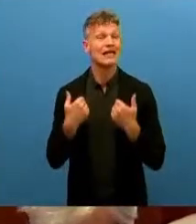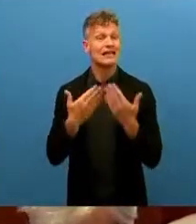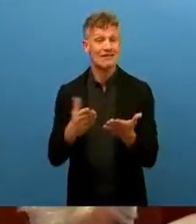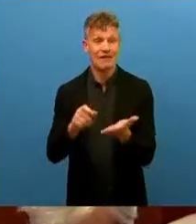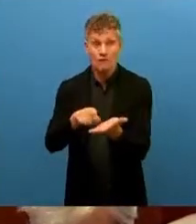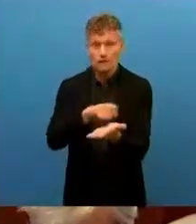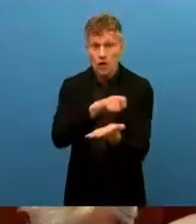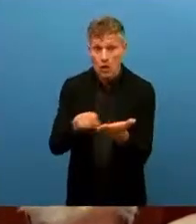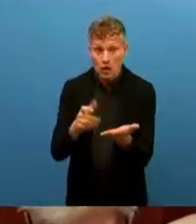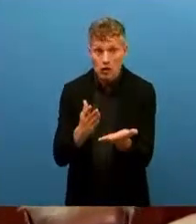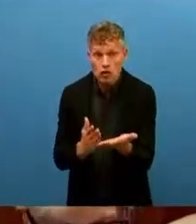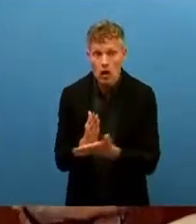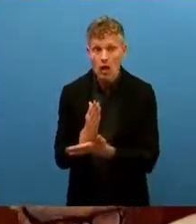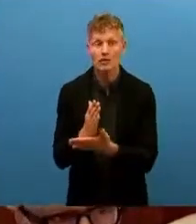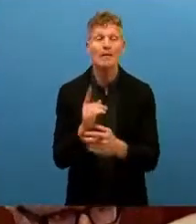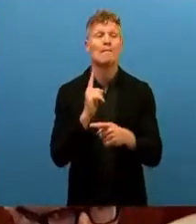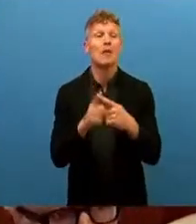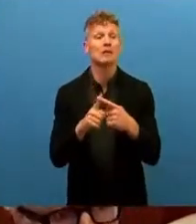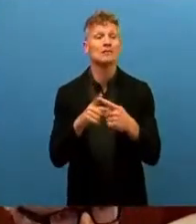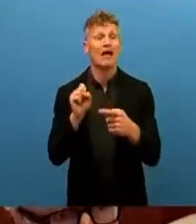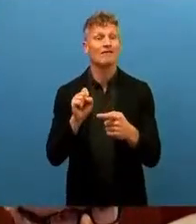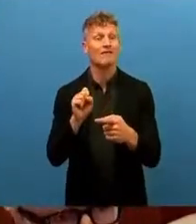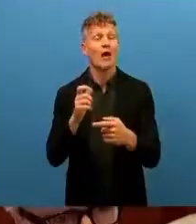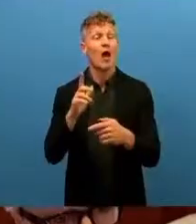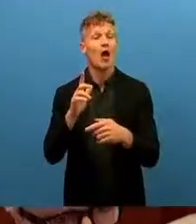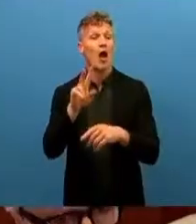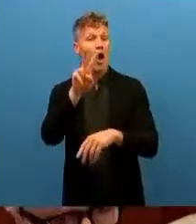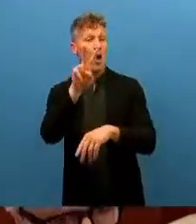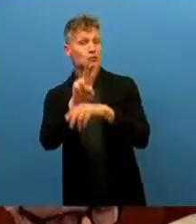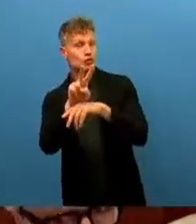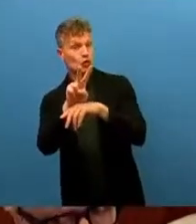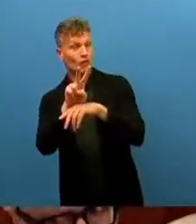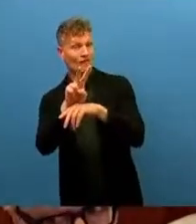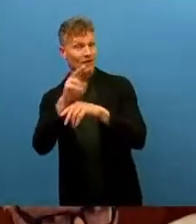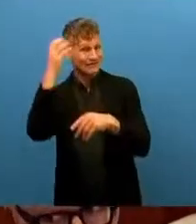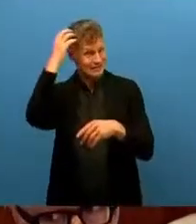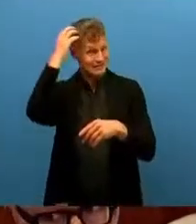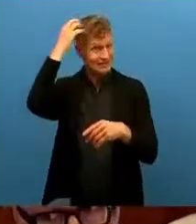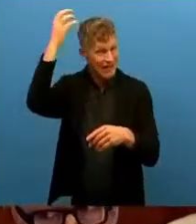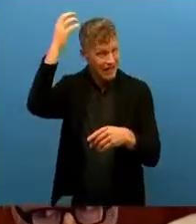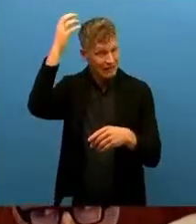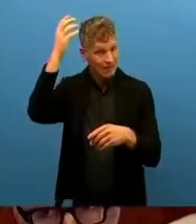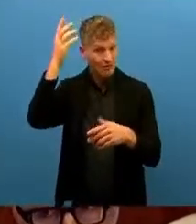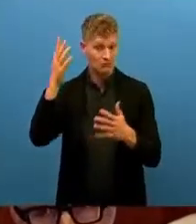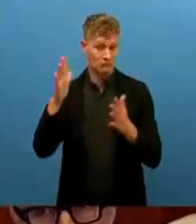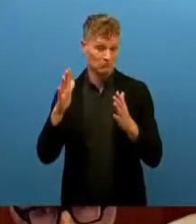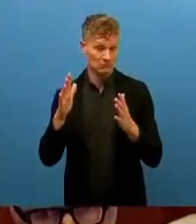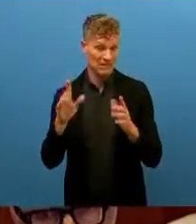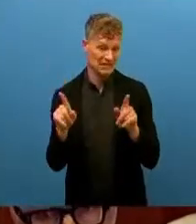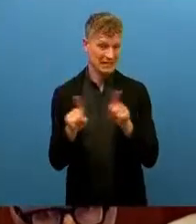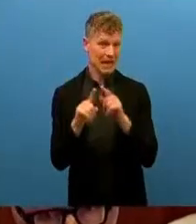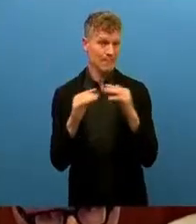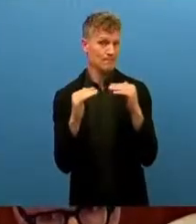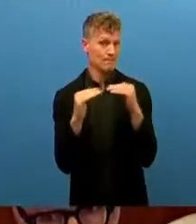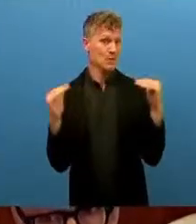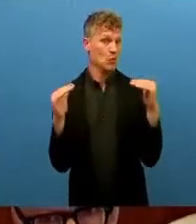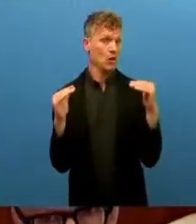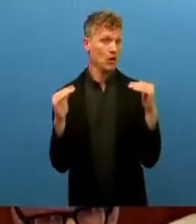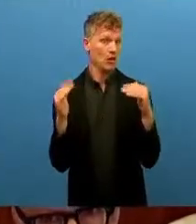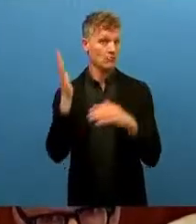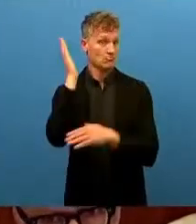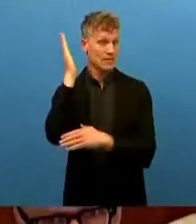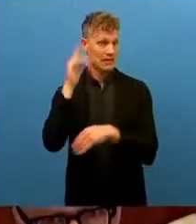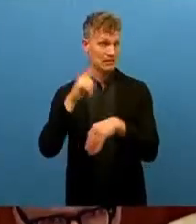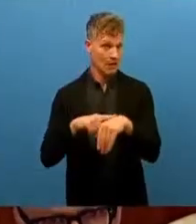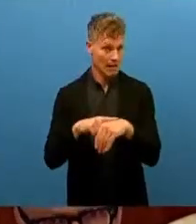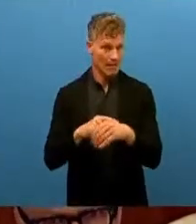time to observer states, full participation in the UPR sessions, and the ability to engage in informal